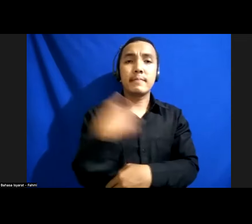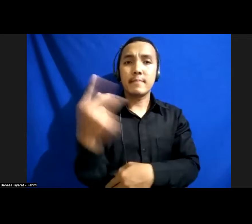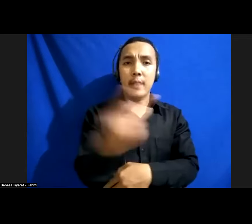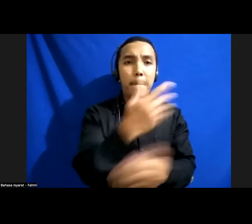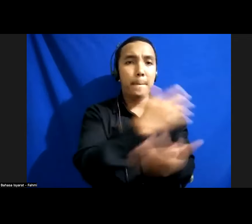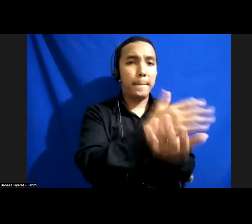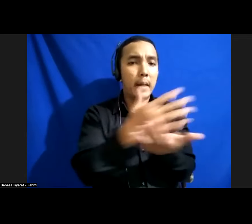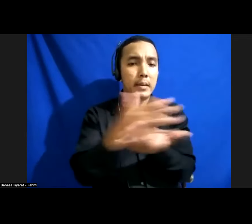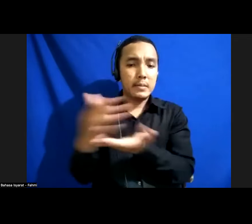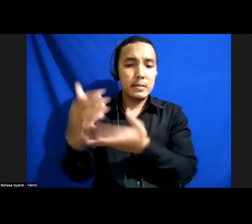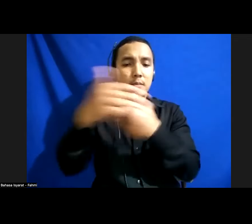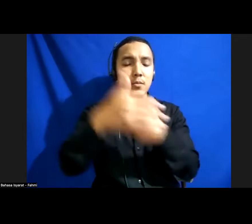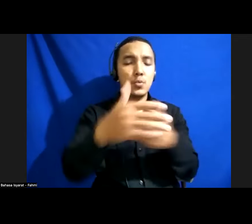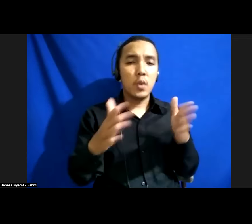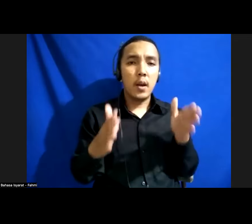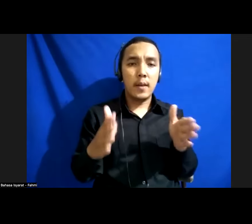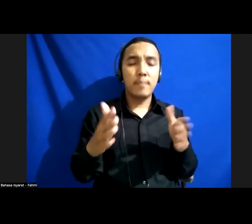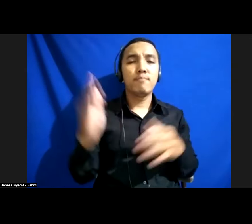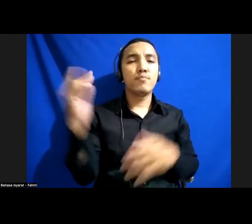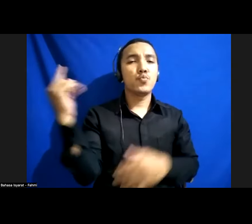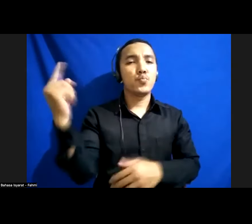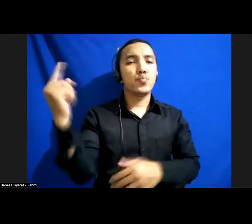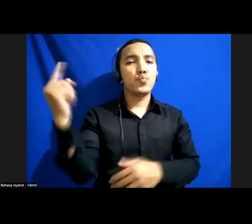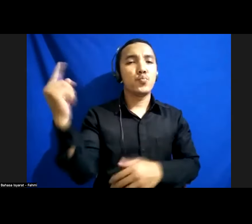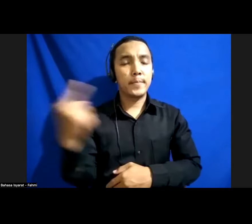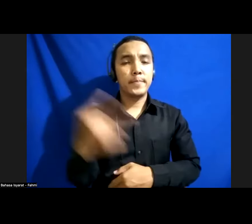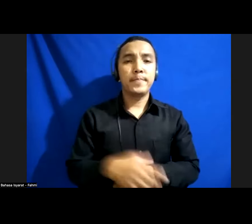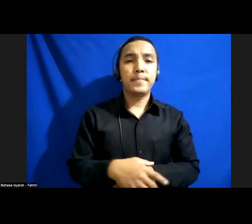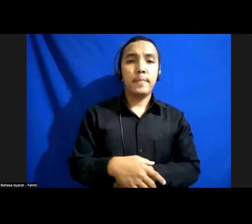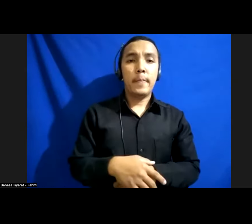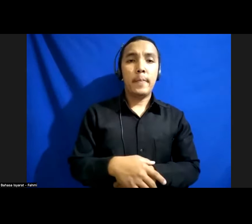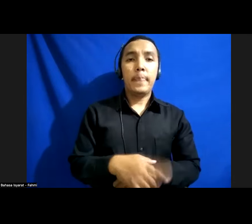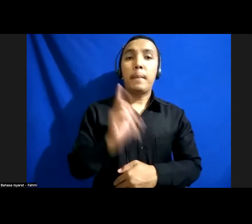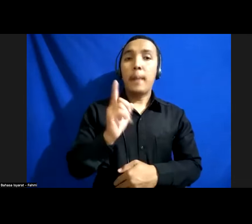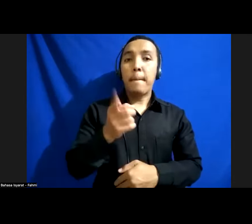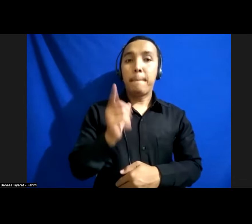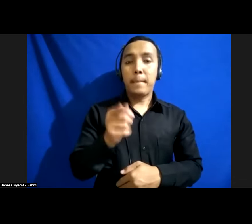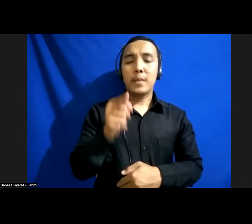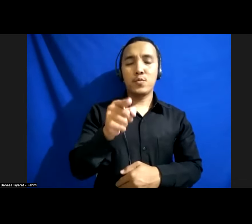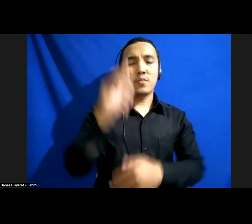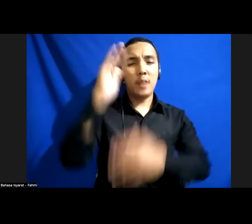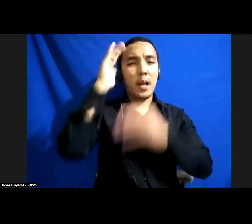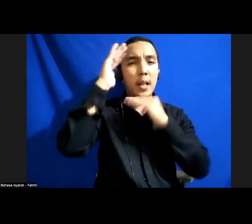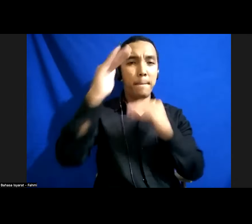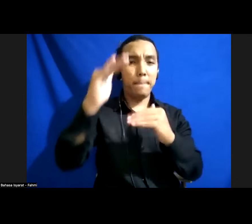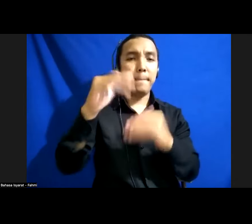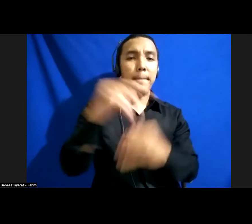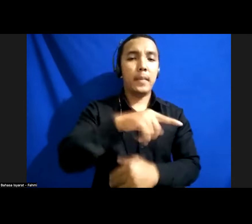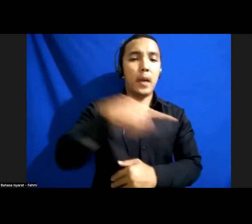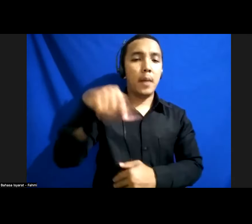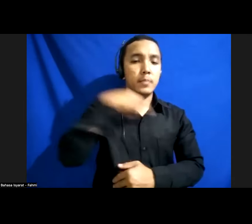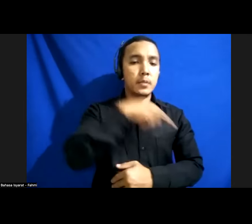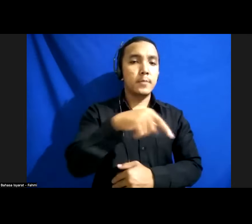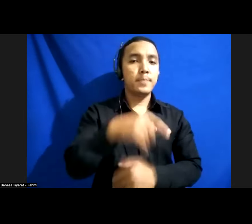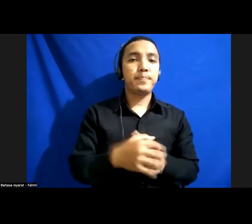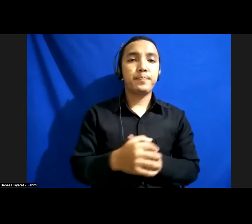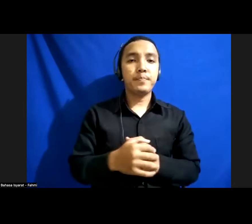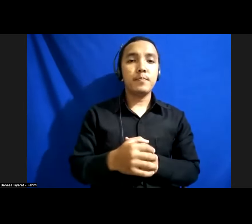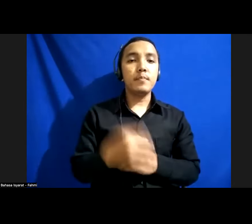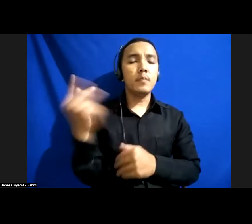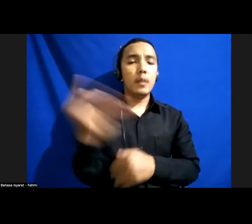our public facilities. So that is a must. So for that, we hope that we